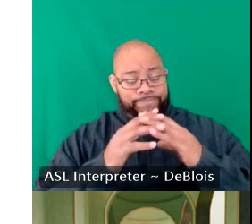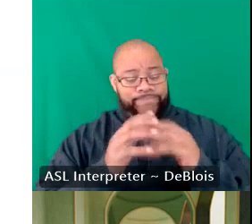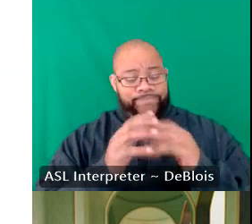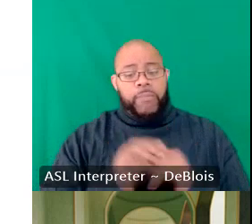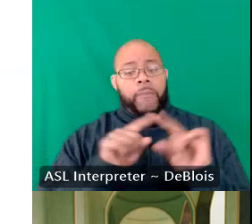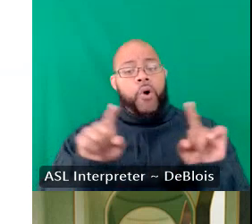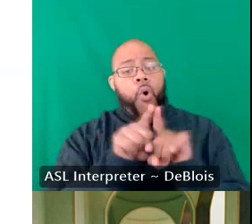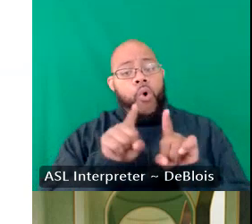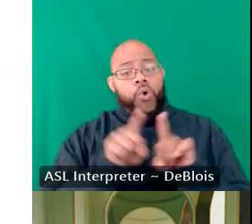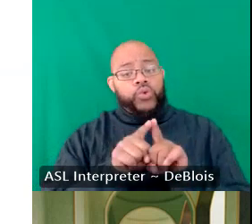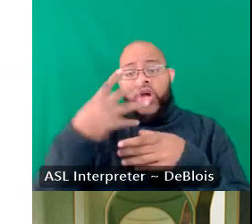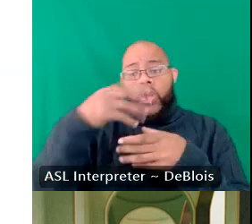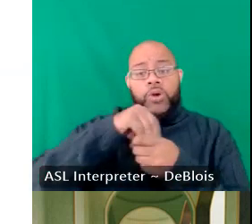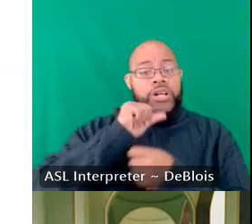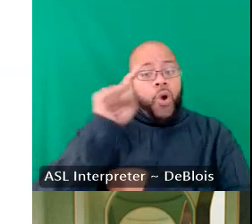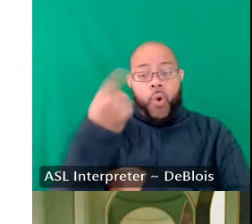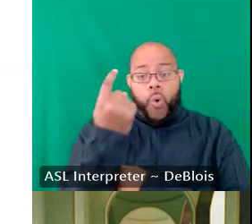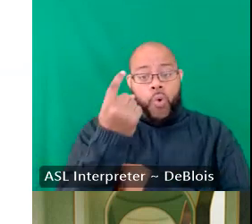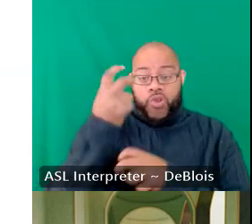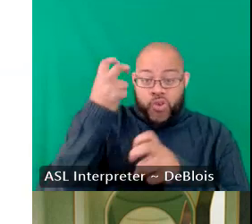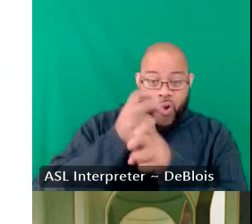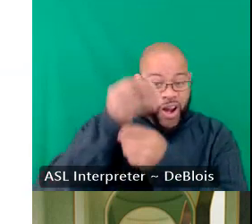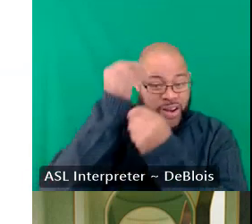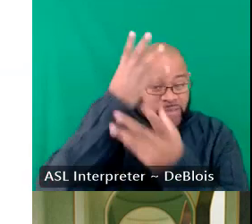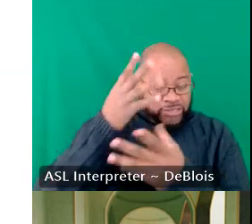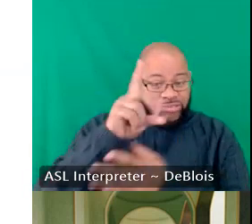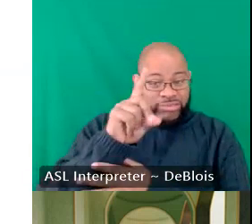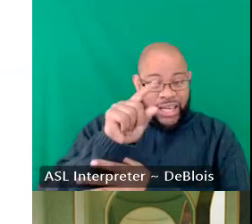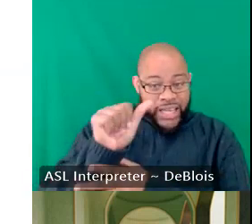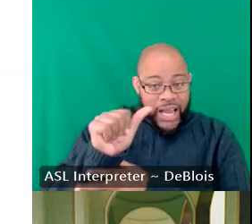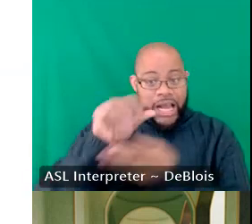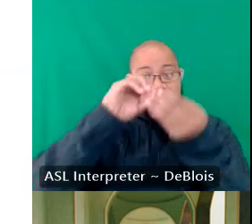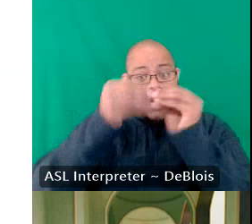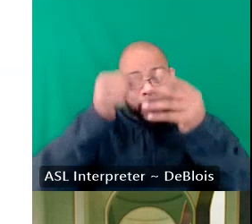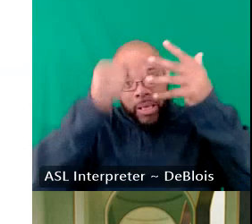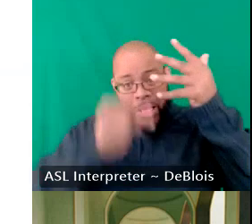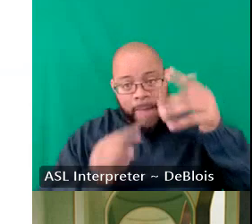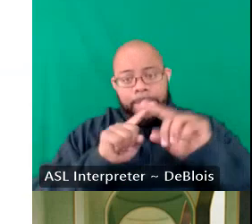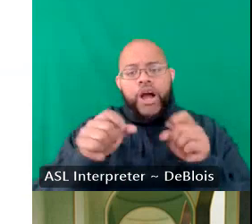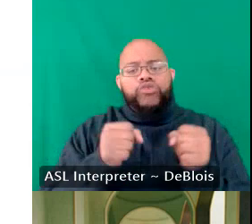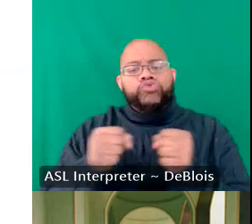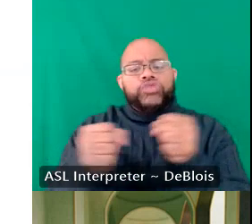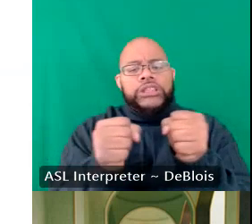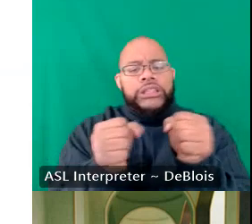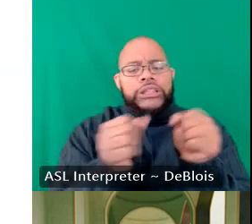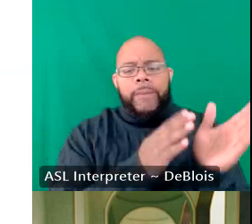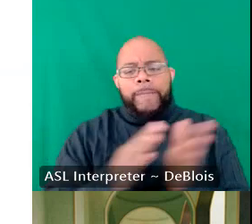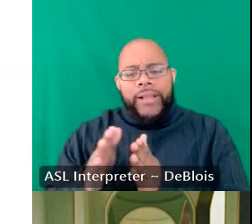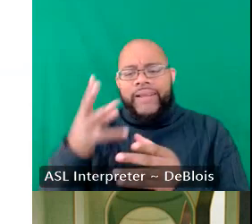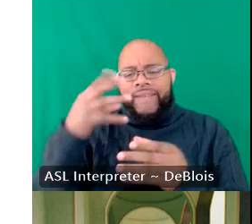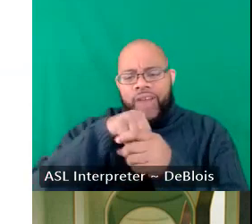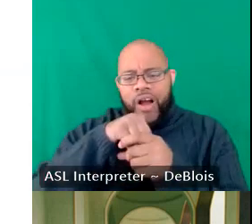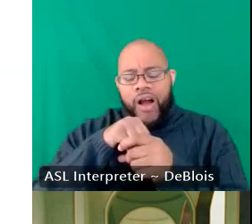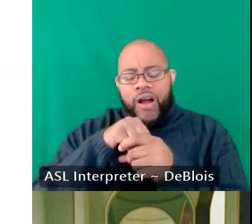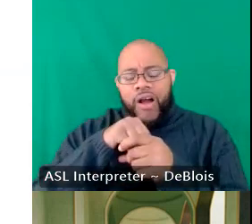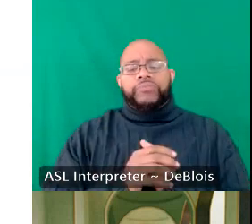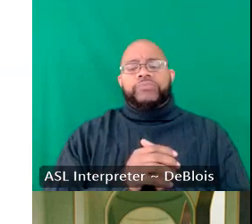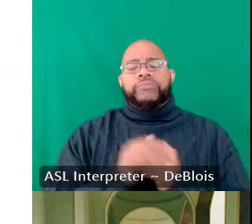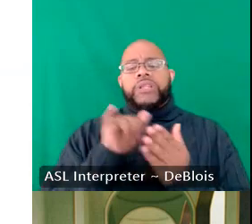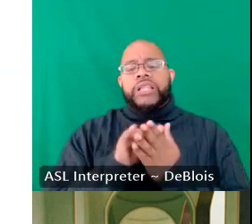also includes not just the hard data and numbers, but it's also about strategic planning. It's